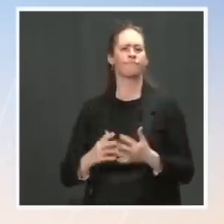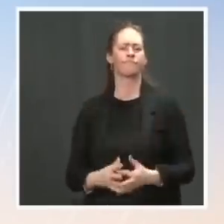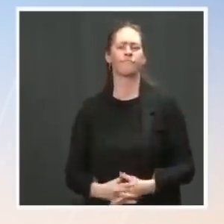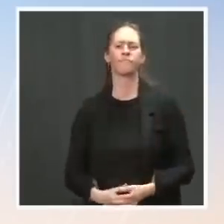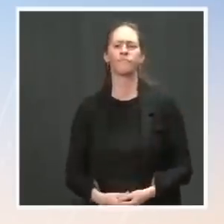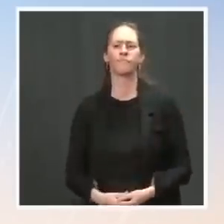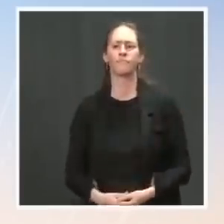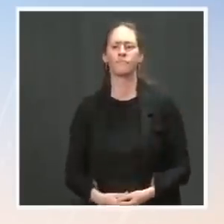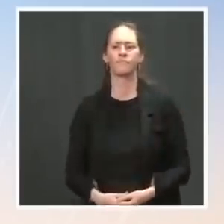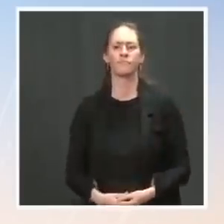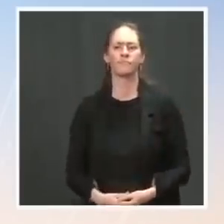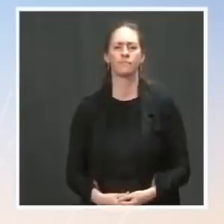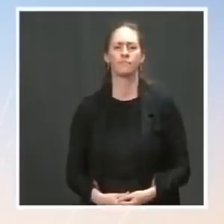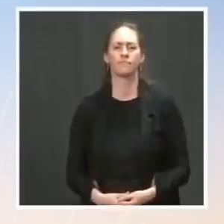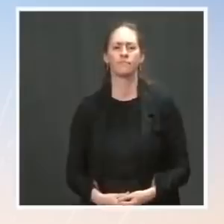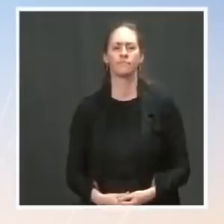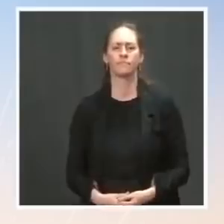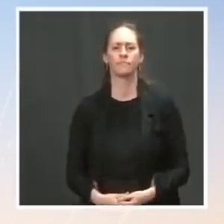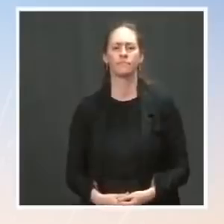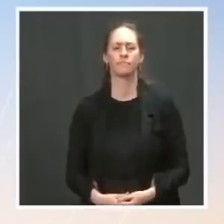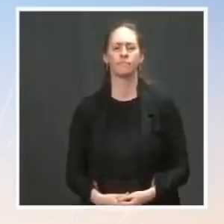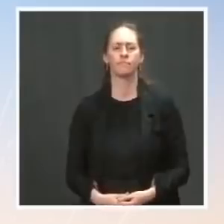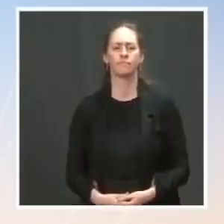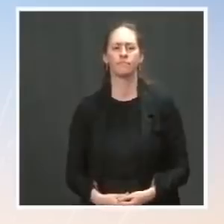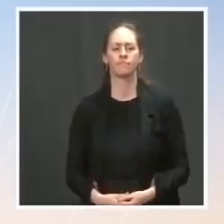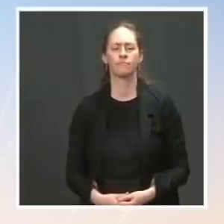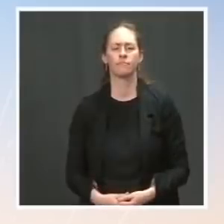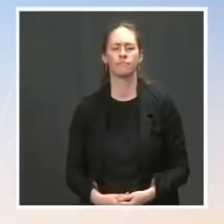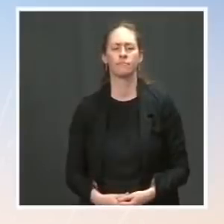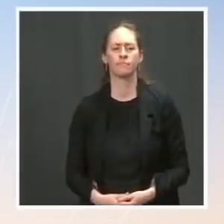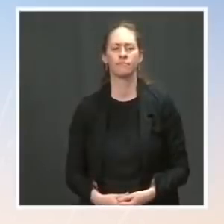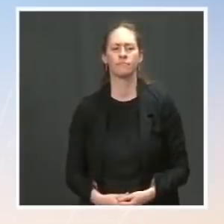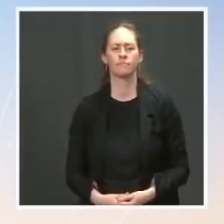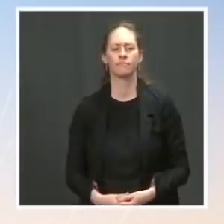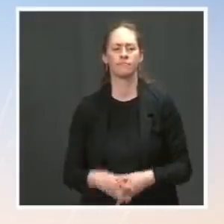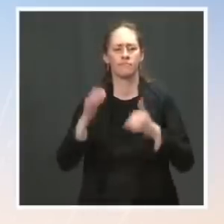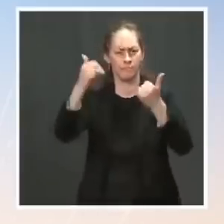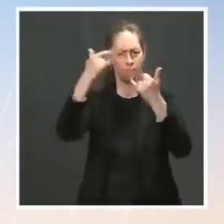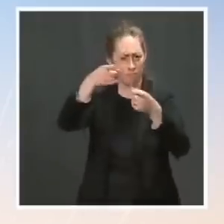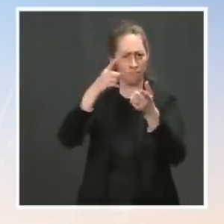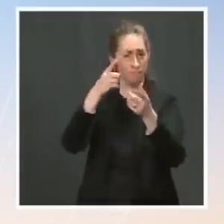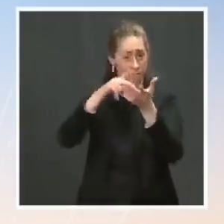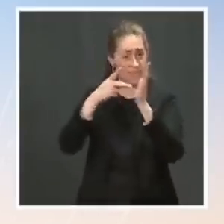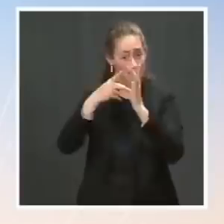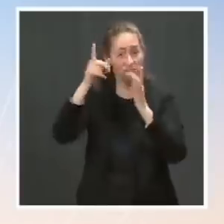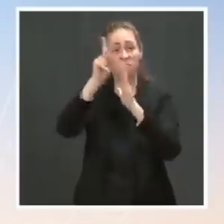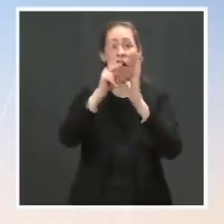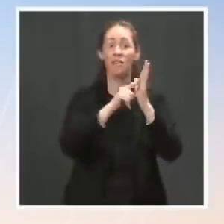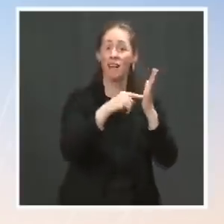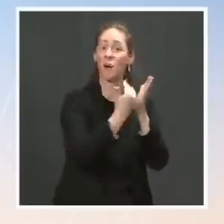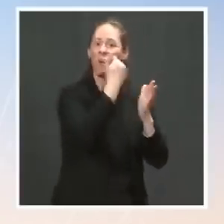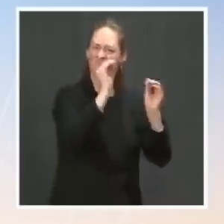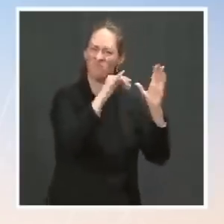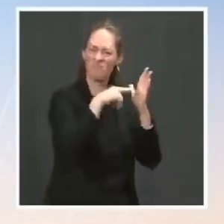of State Blinken. You've sort of maintained that there was never a policy change at all, but is it fair to say at this point that the president